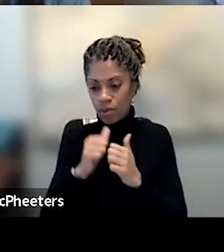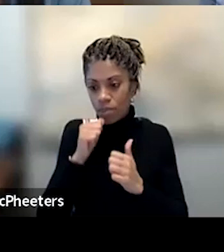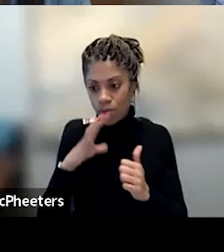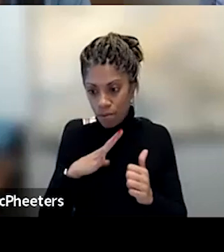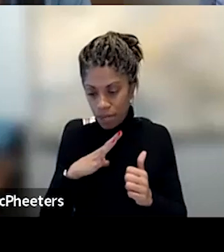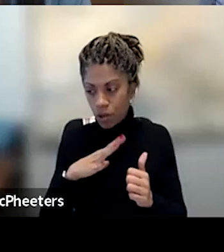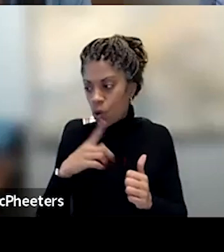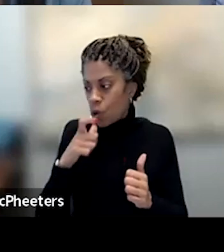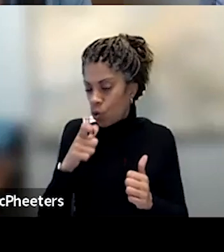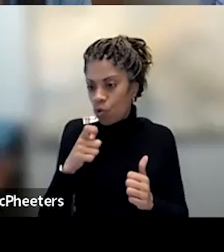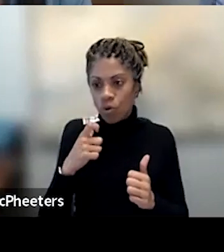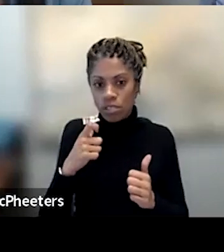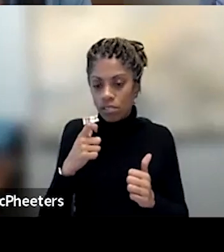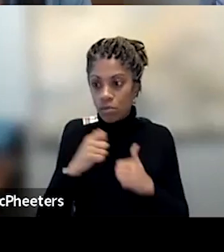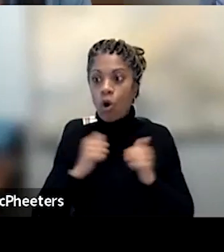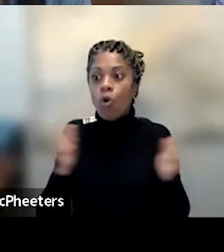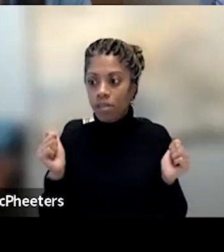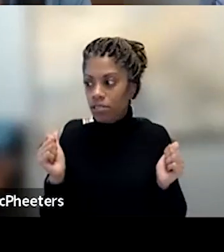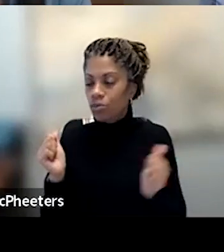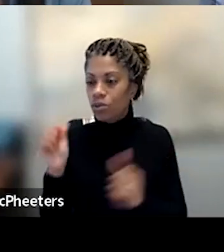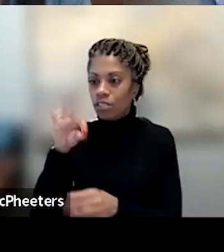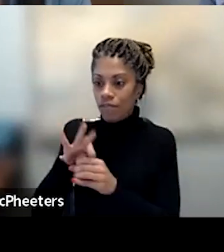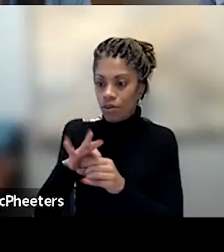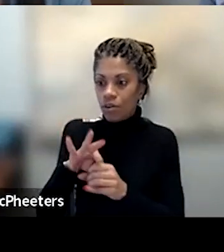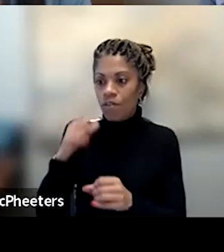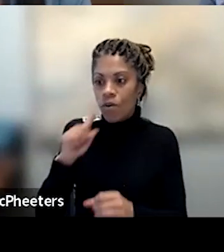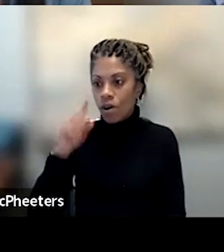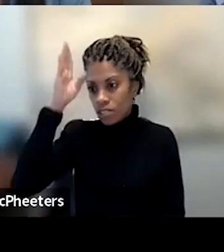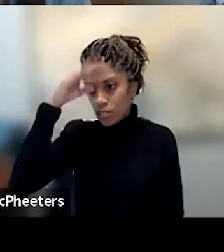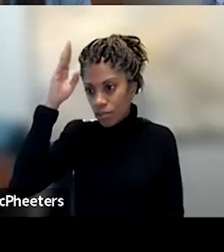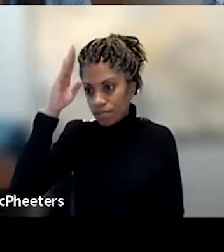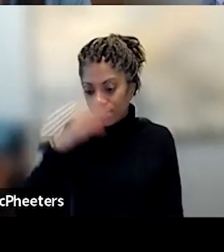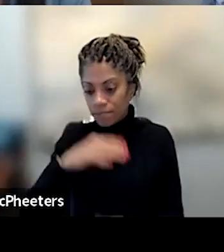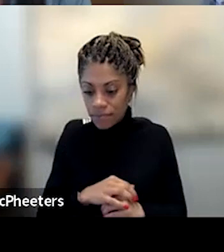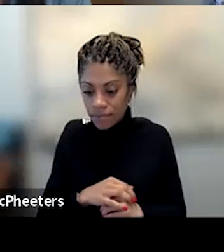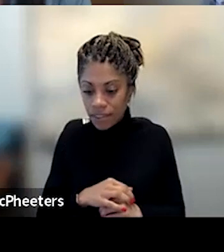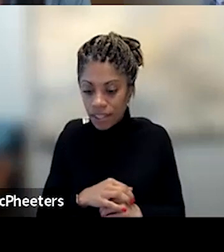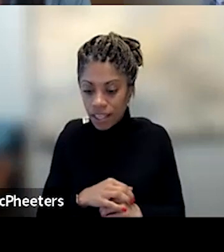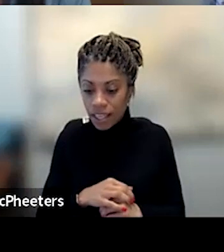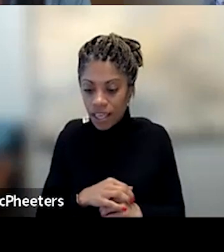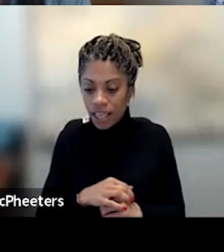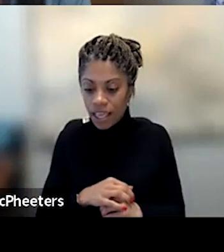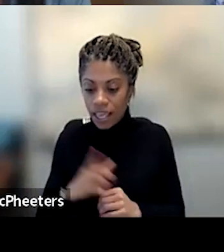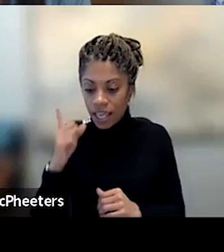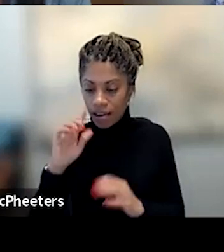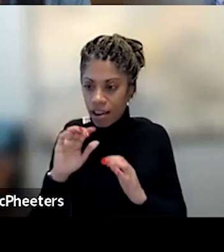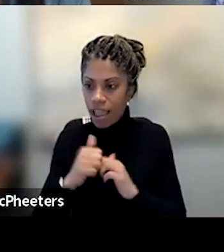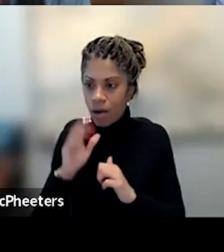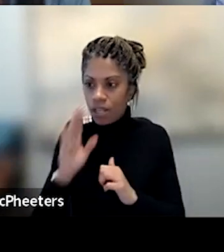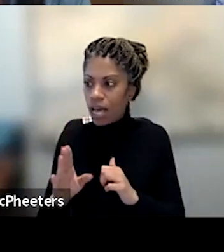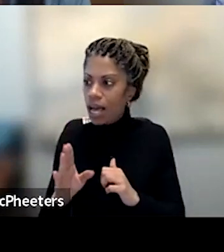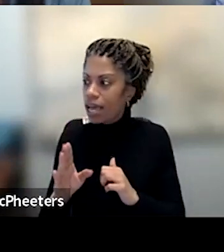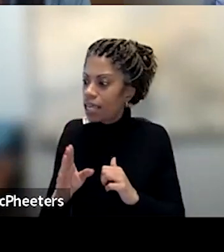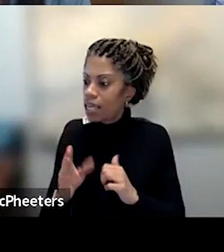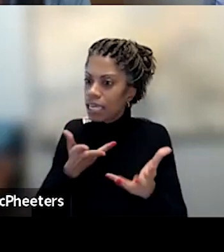for Donald Trump. And I was just like, oh my God, how am I going to engage in a conversation with this woman, right?